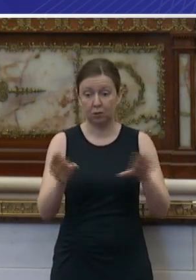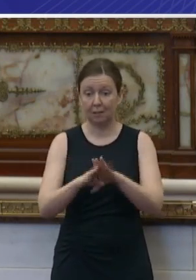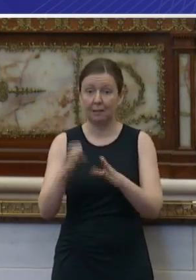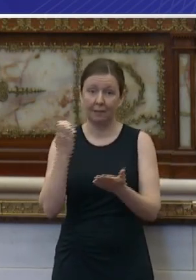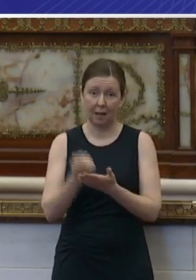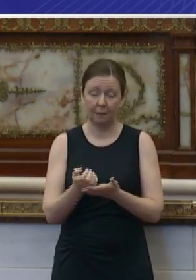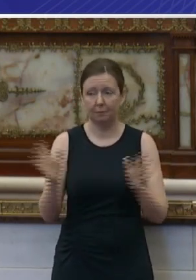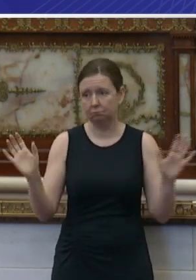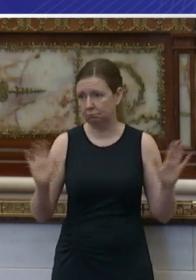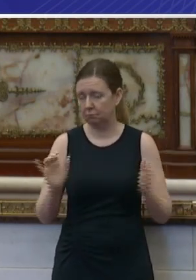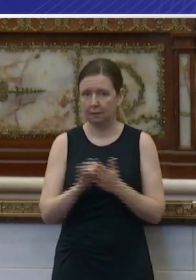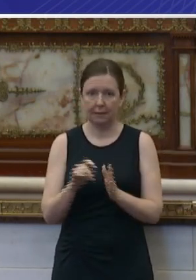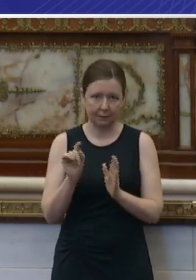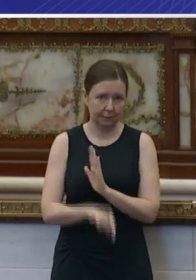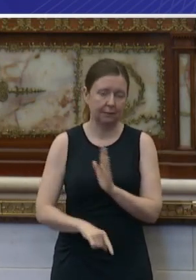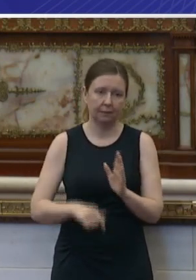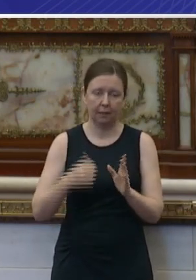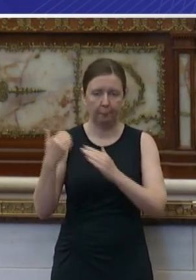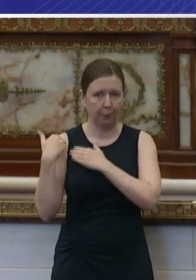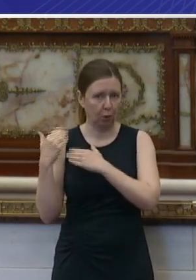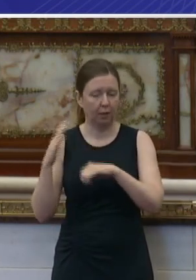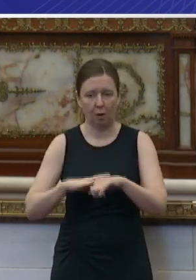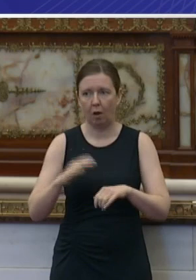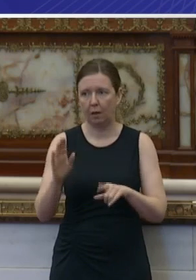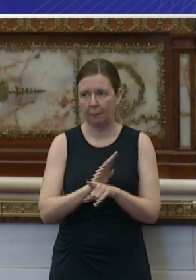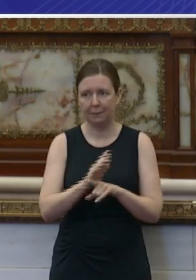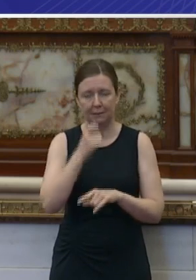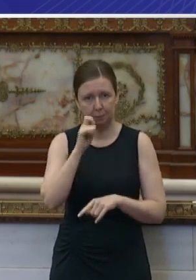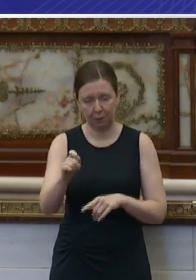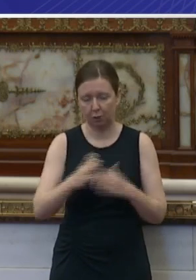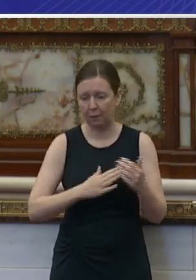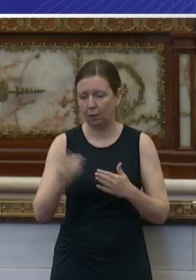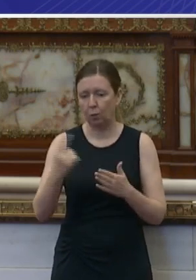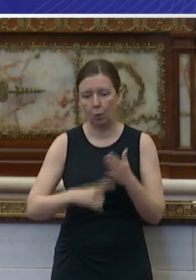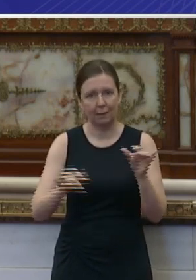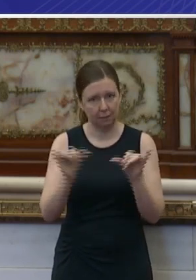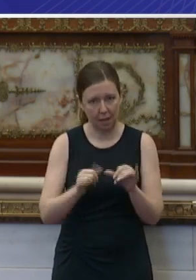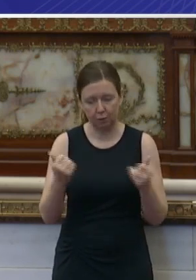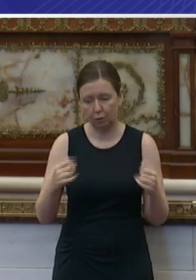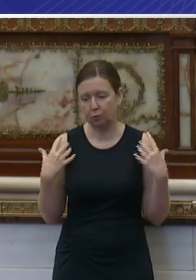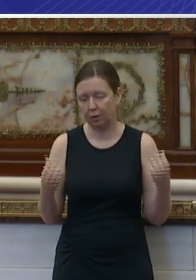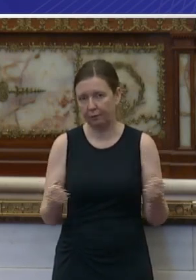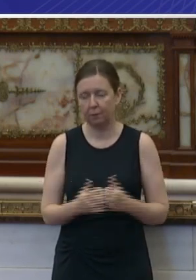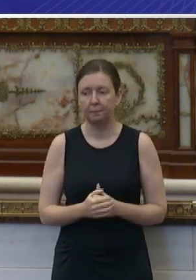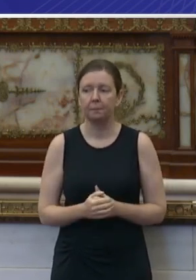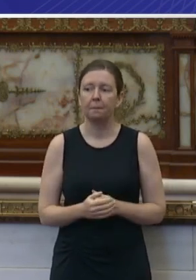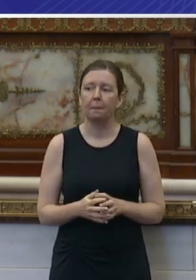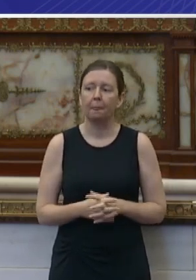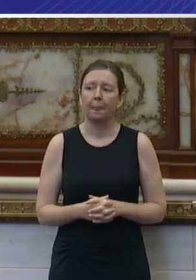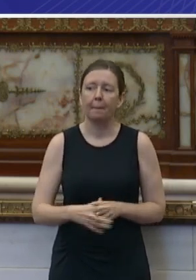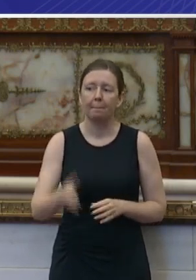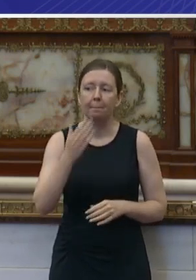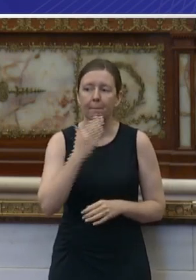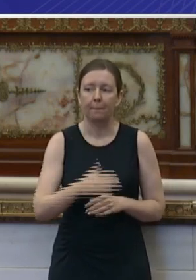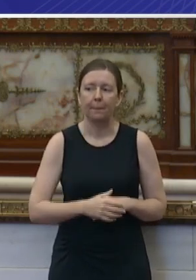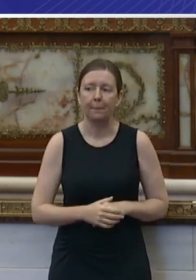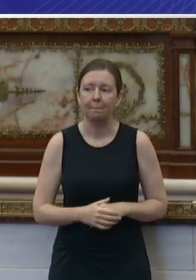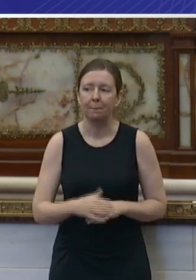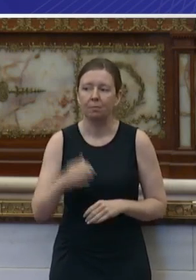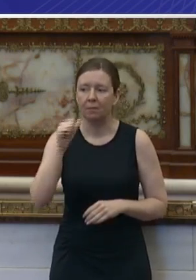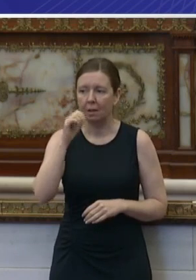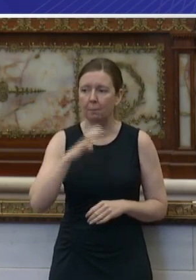economy. That's a significant burden on a business, period, no matter what size you are trying to recover. Thank you. Madam